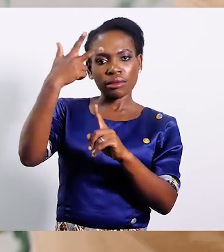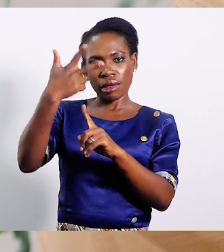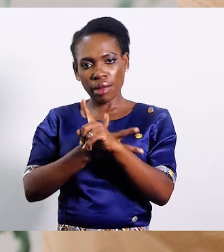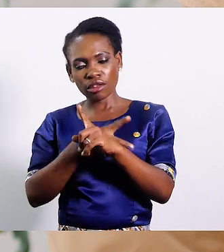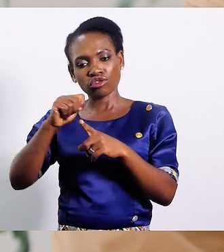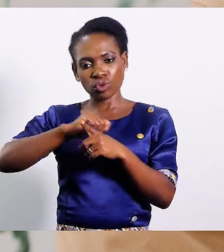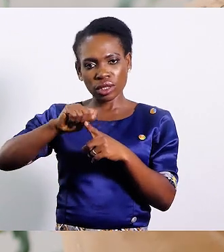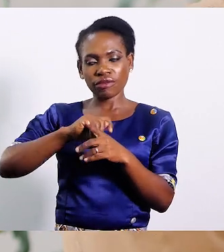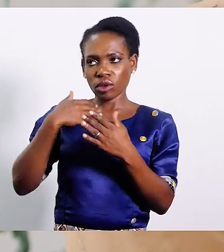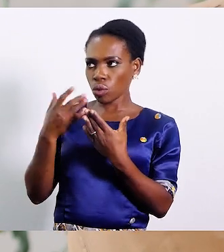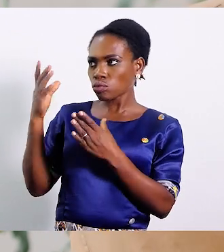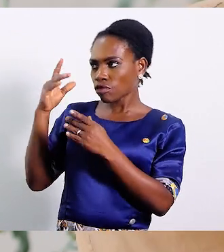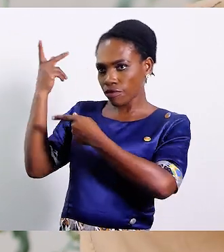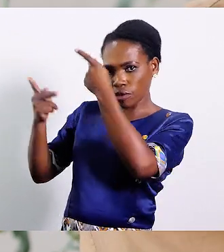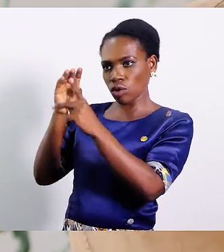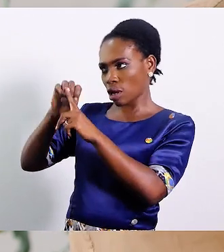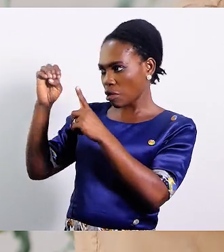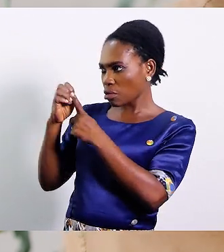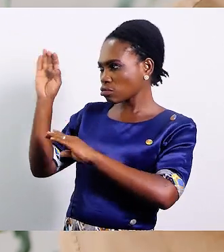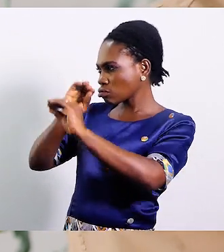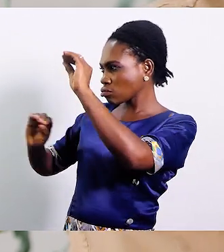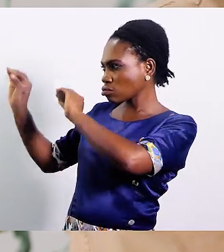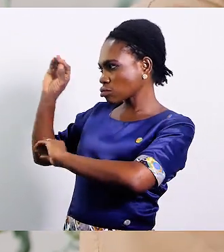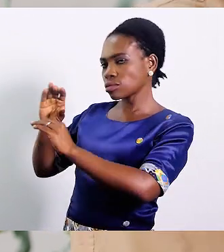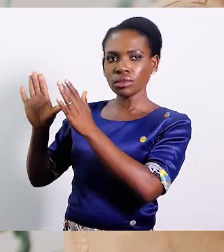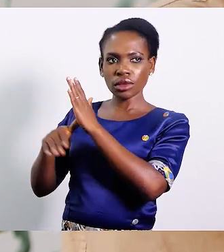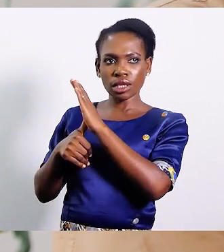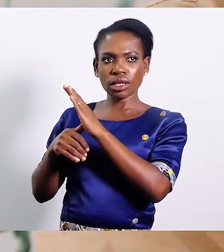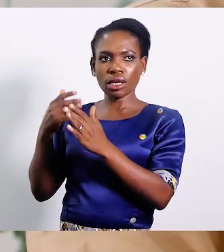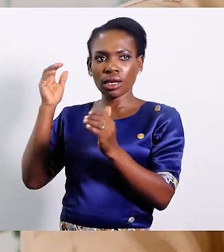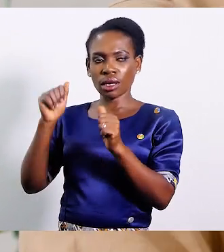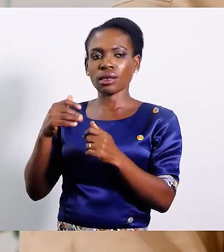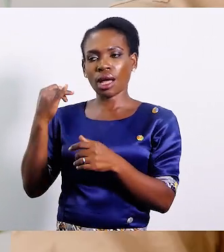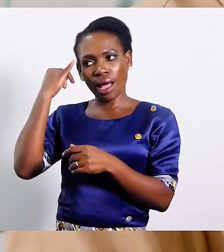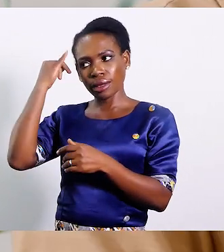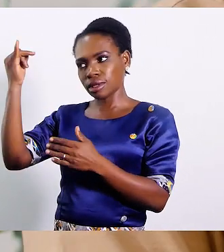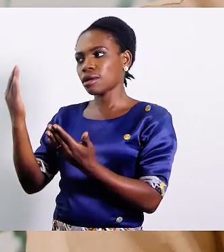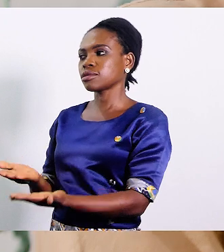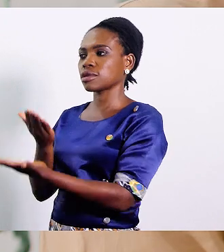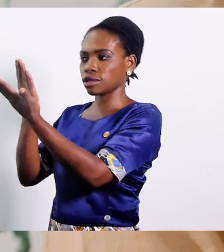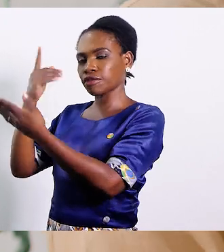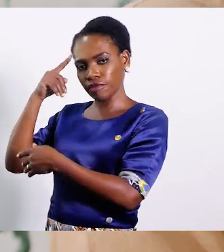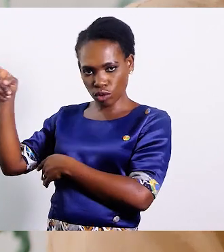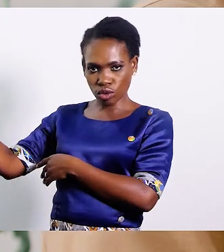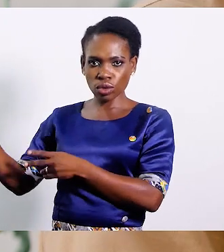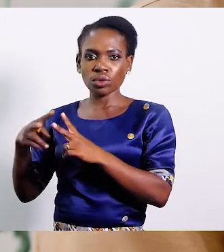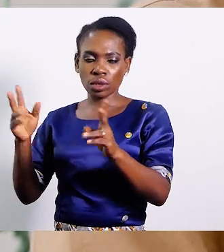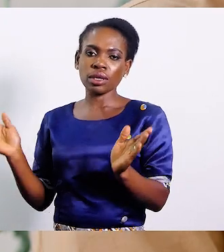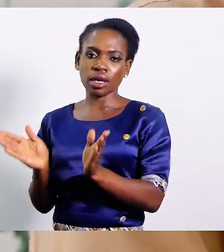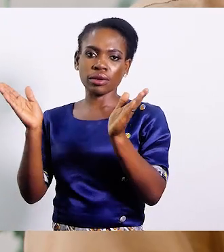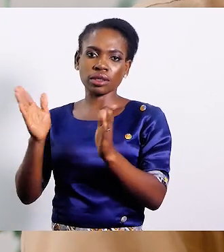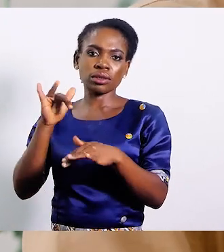we look at your environment or what you want to do, sometimes we're able to tailor make a kind of